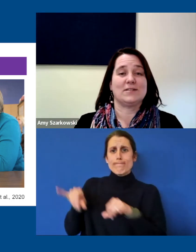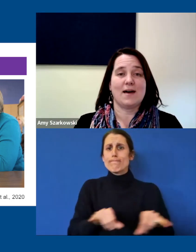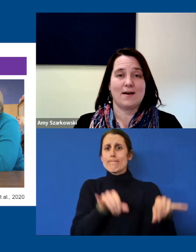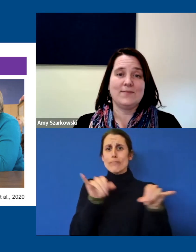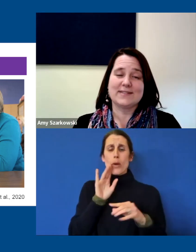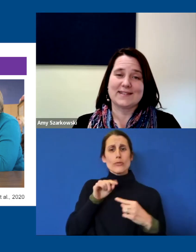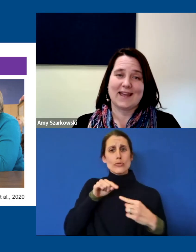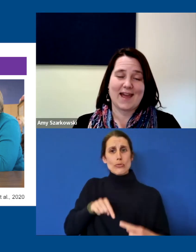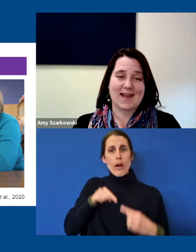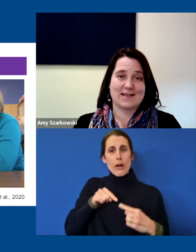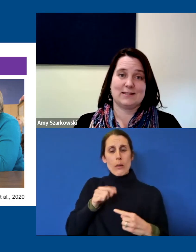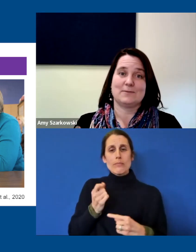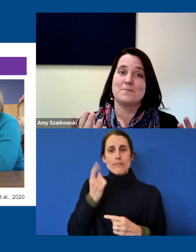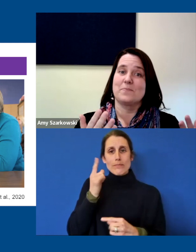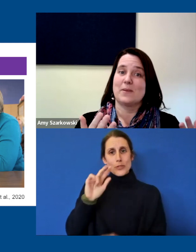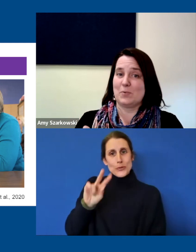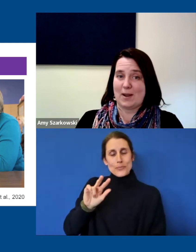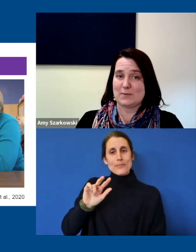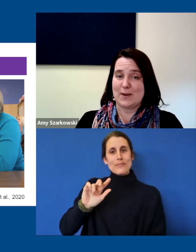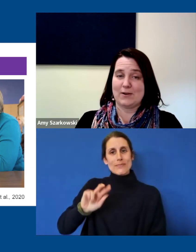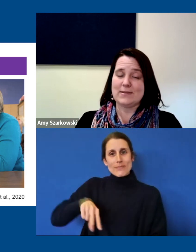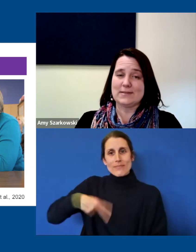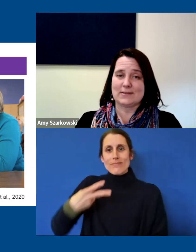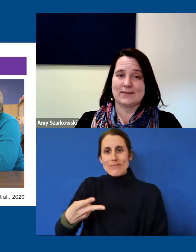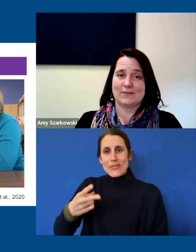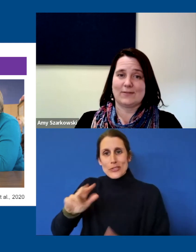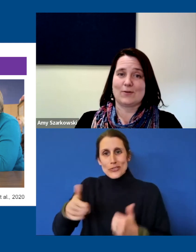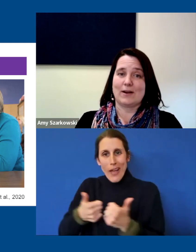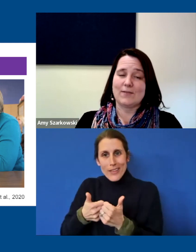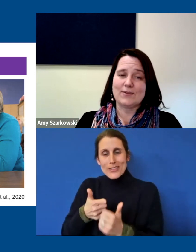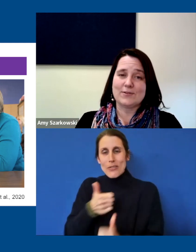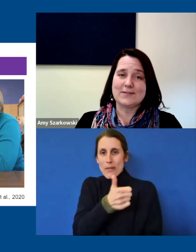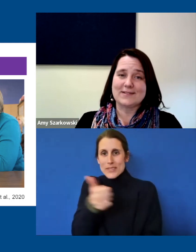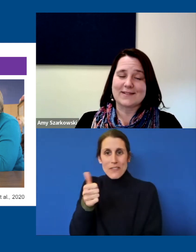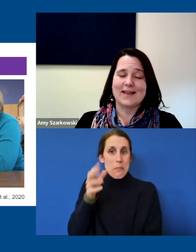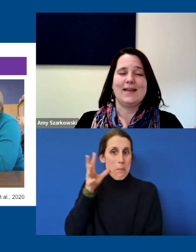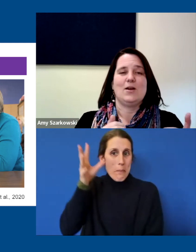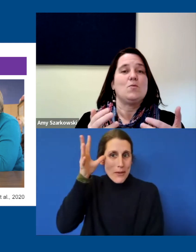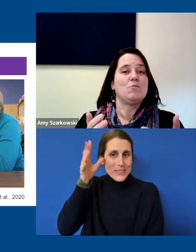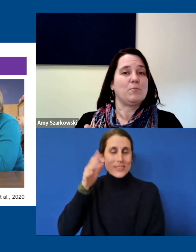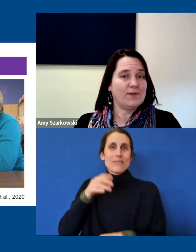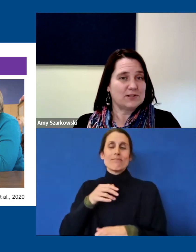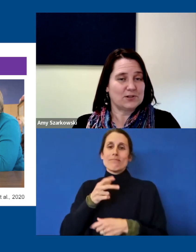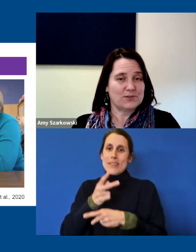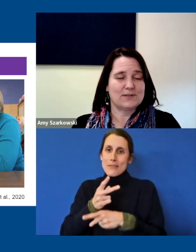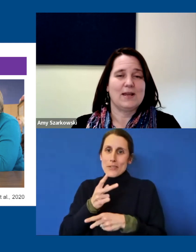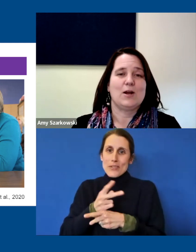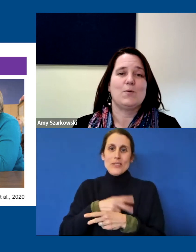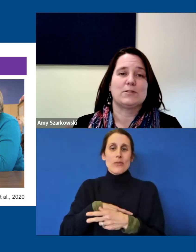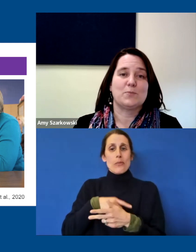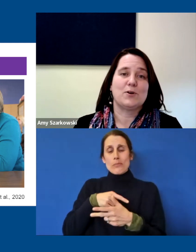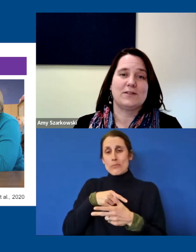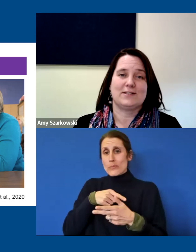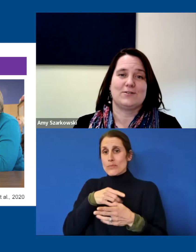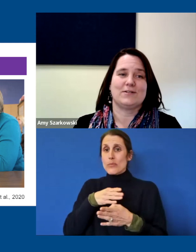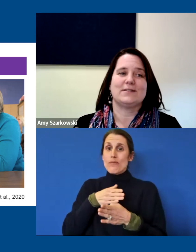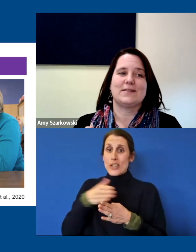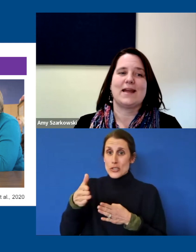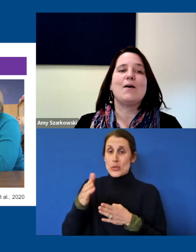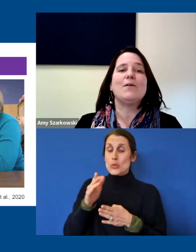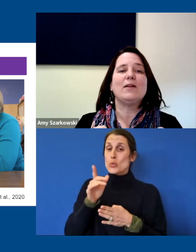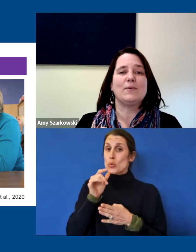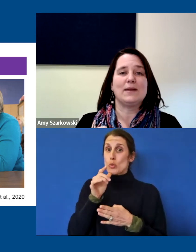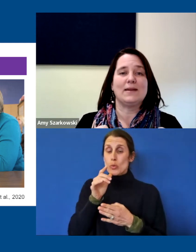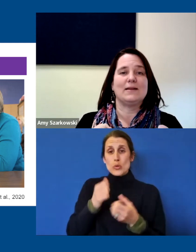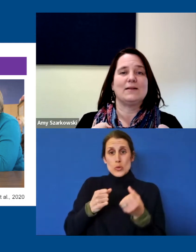challenge ourselves as perhaps parents or caregivers or professionals who are supporting these children, to